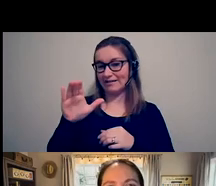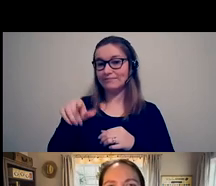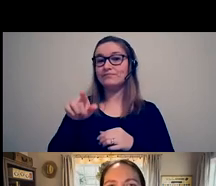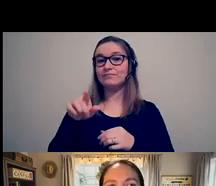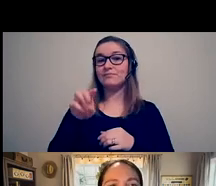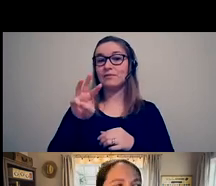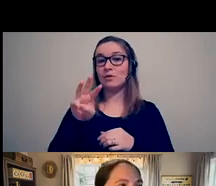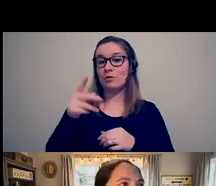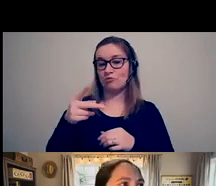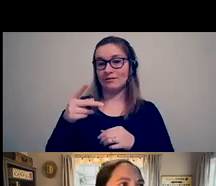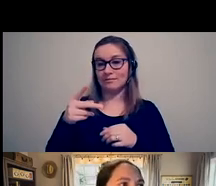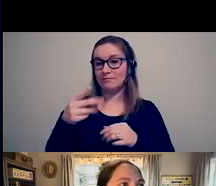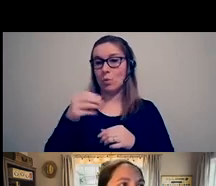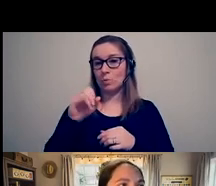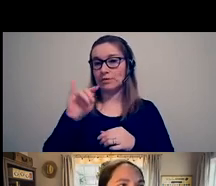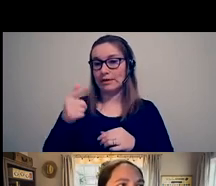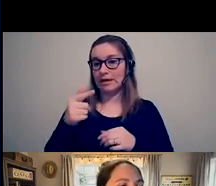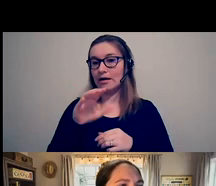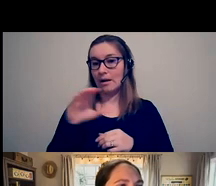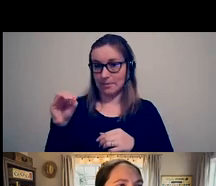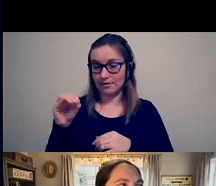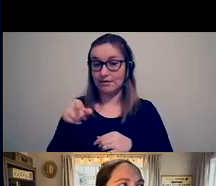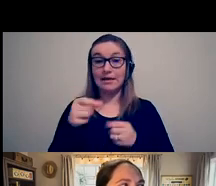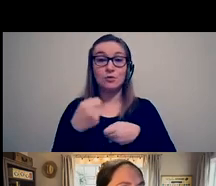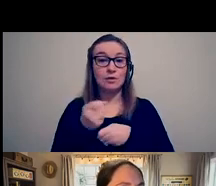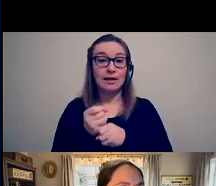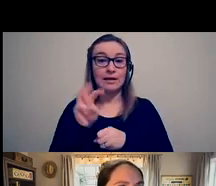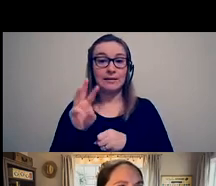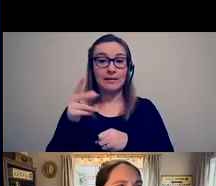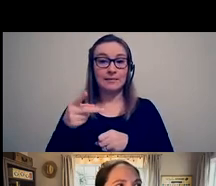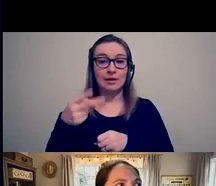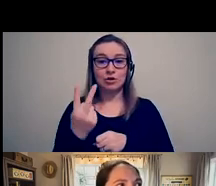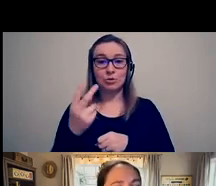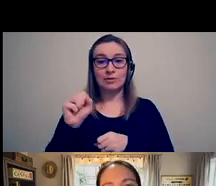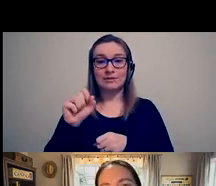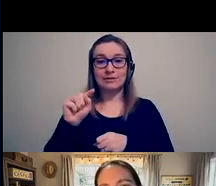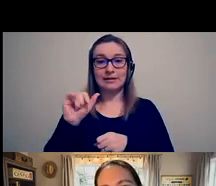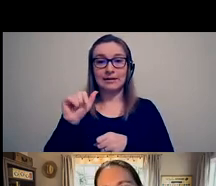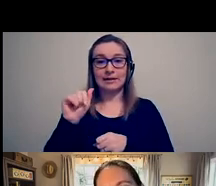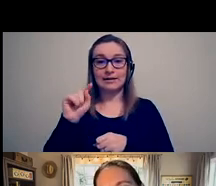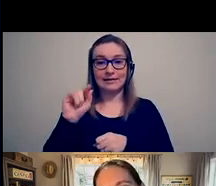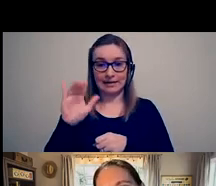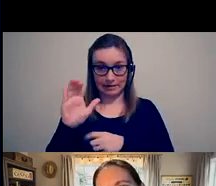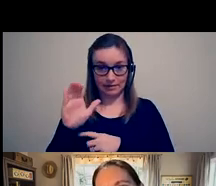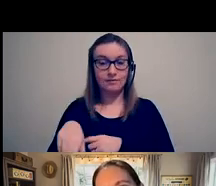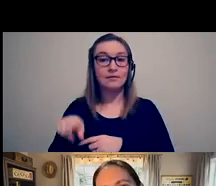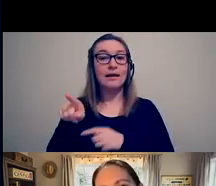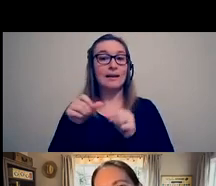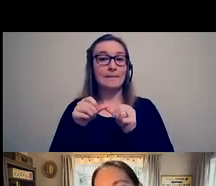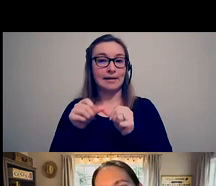company. And he is the creator of WP2 Static. He also maintains